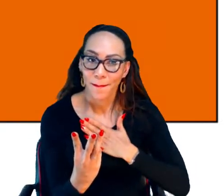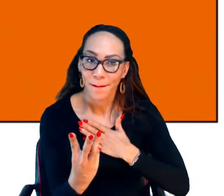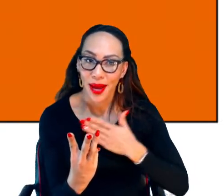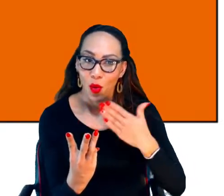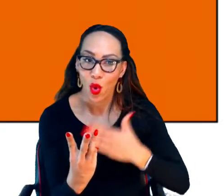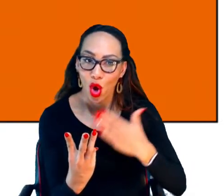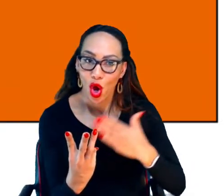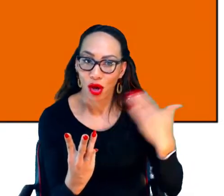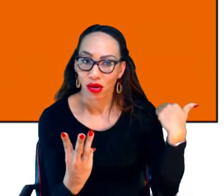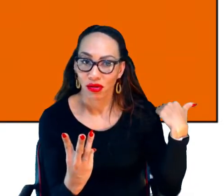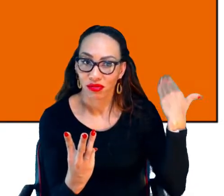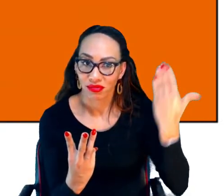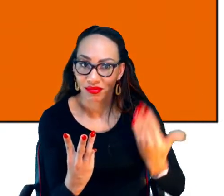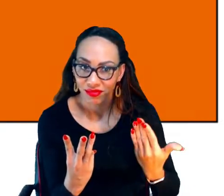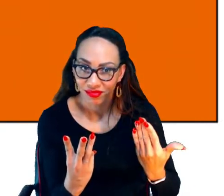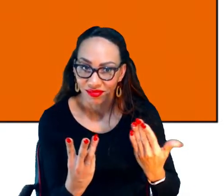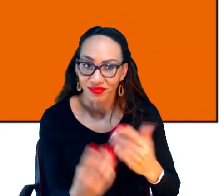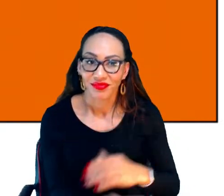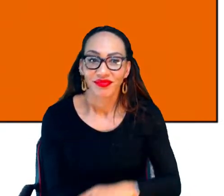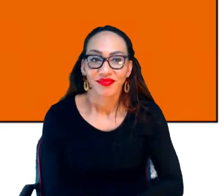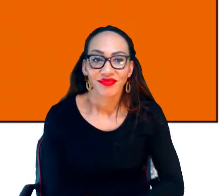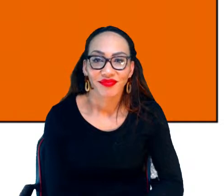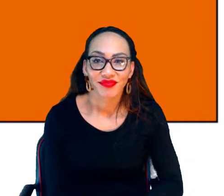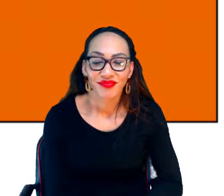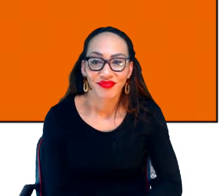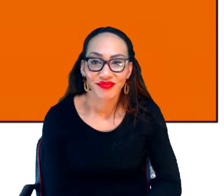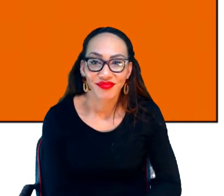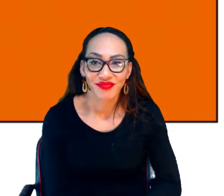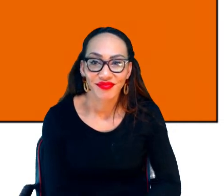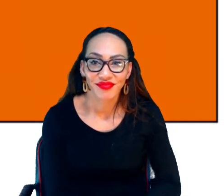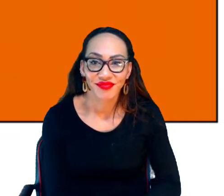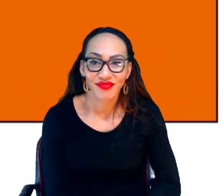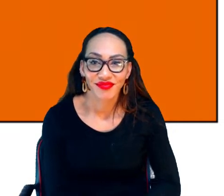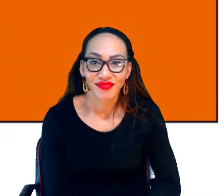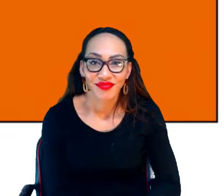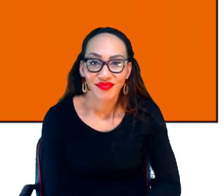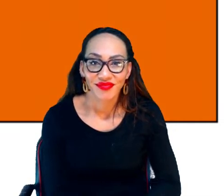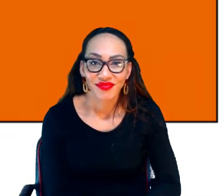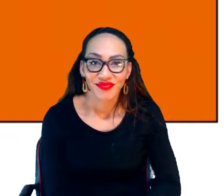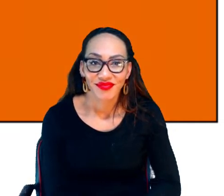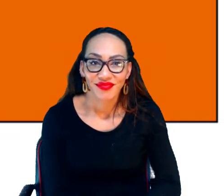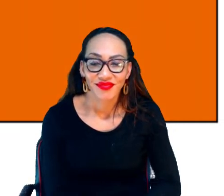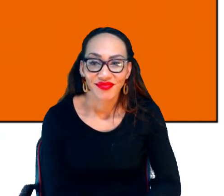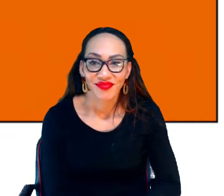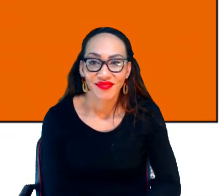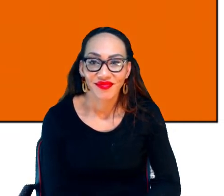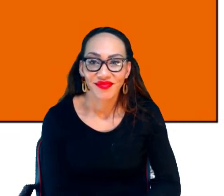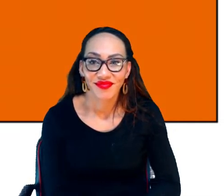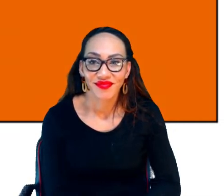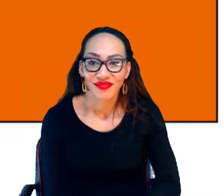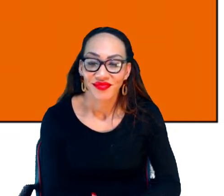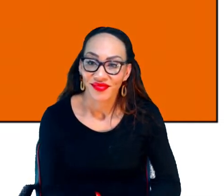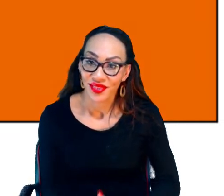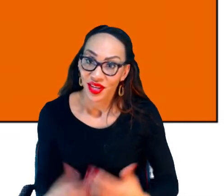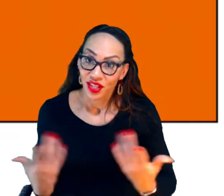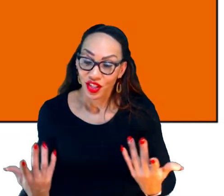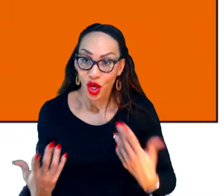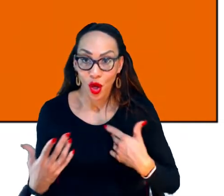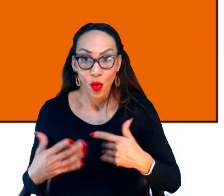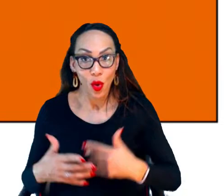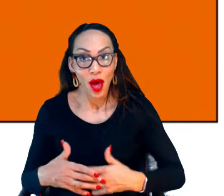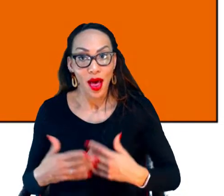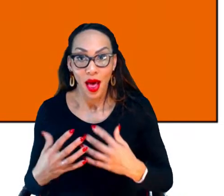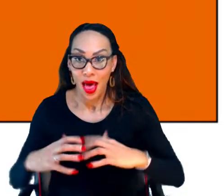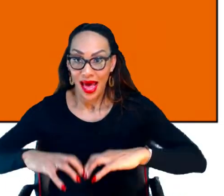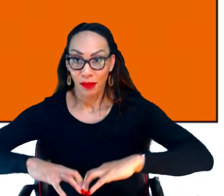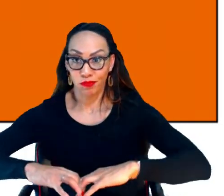So I started making work around the assemblages that I was creating and the architectural spaces that we